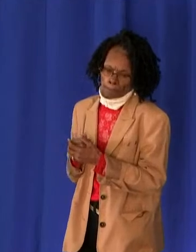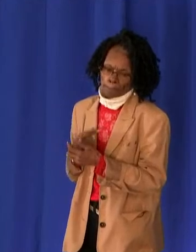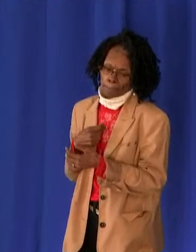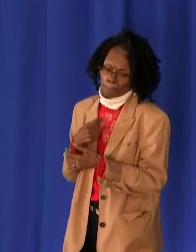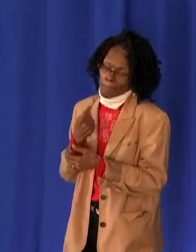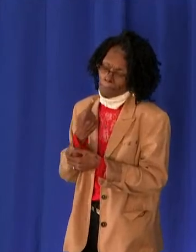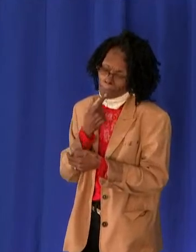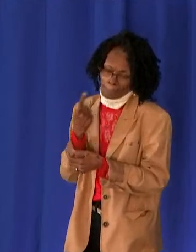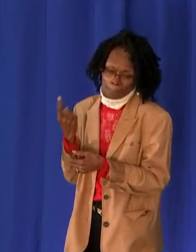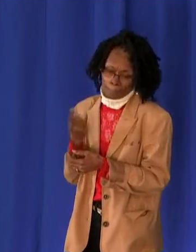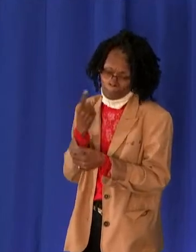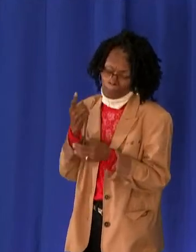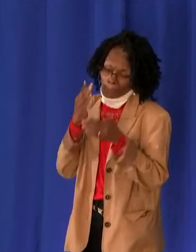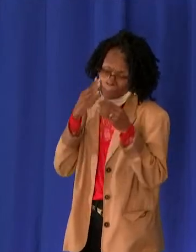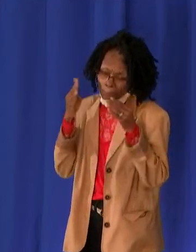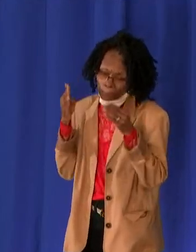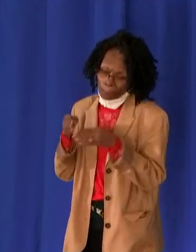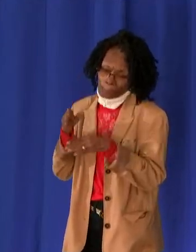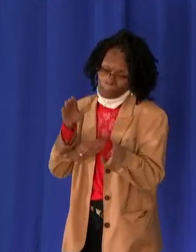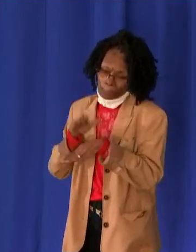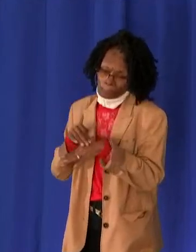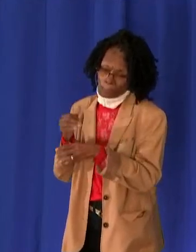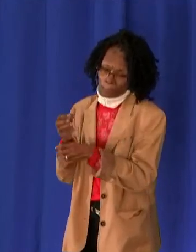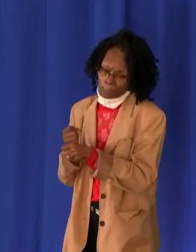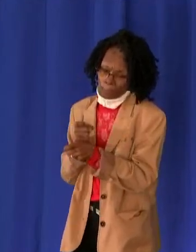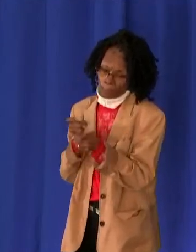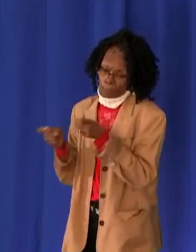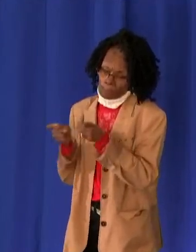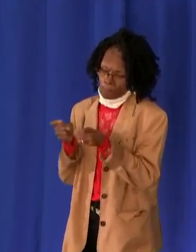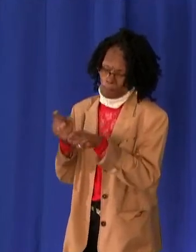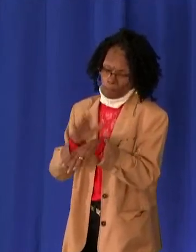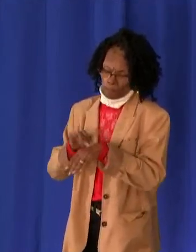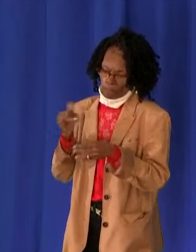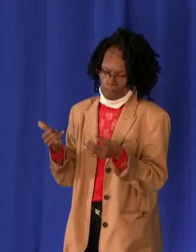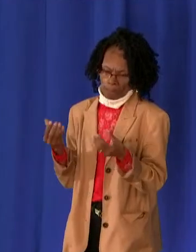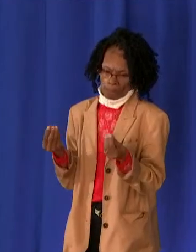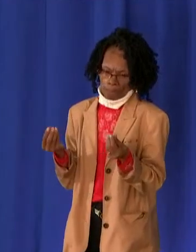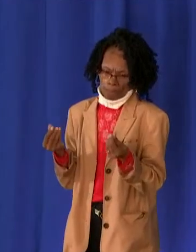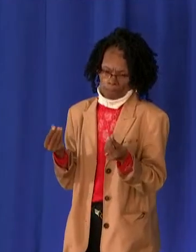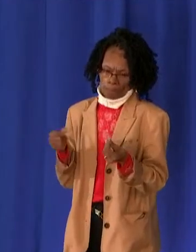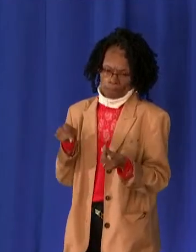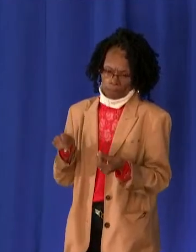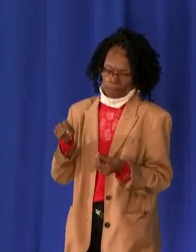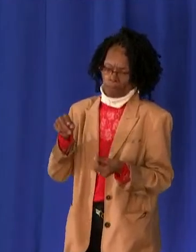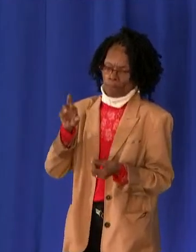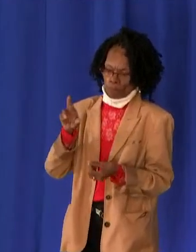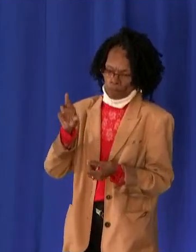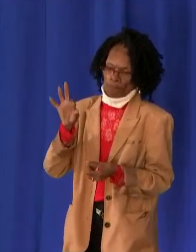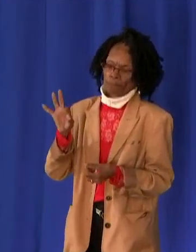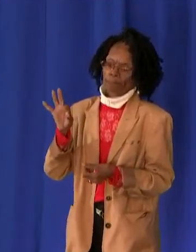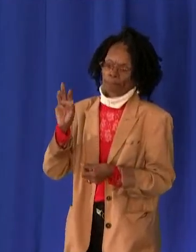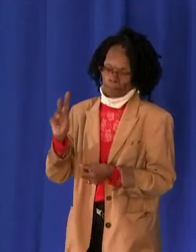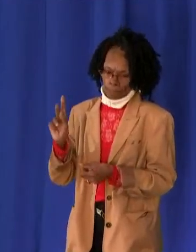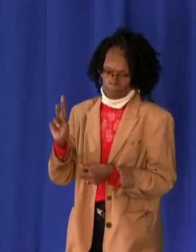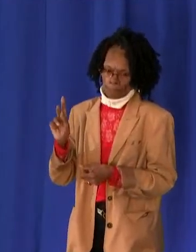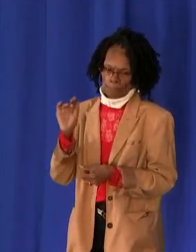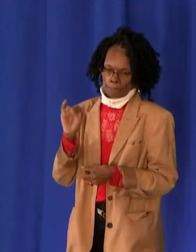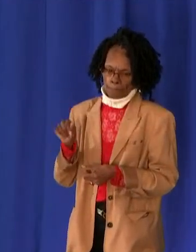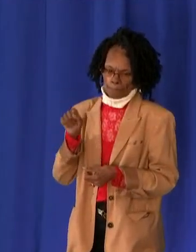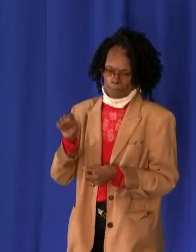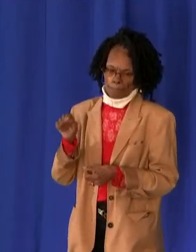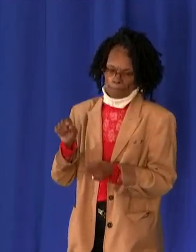We've always been focused on getting control of the land at RFK, which we think the situation there